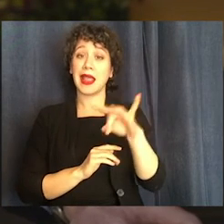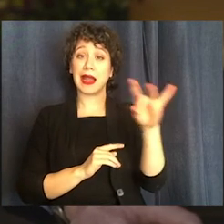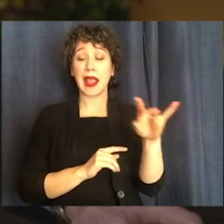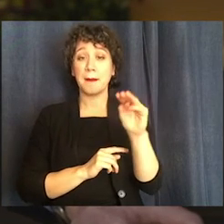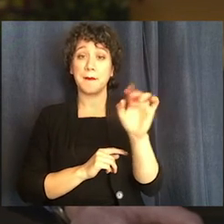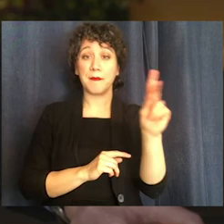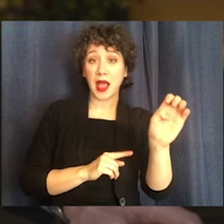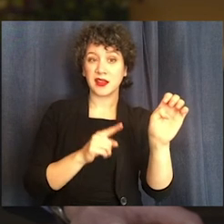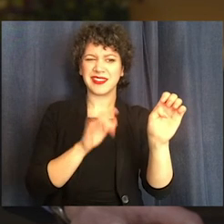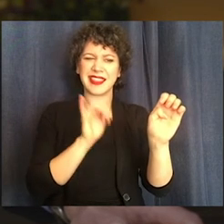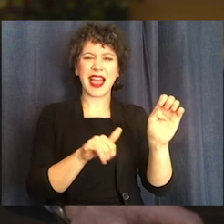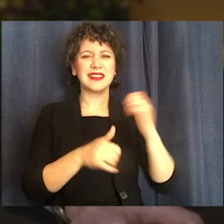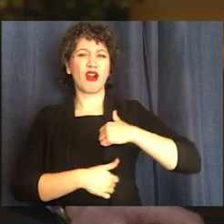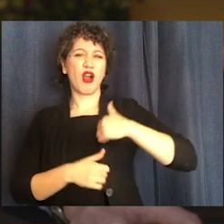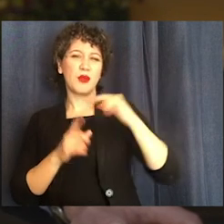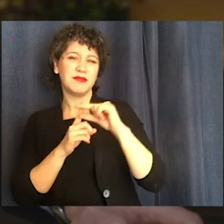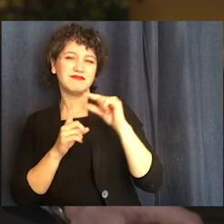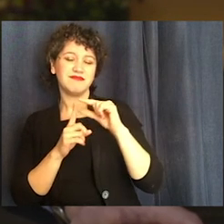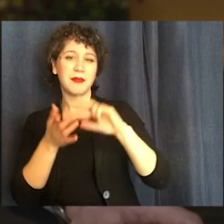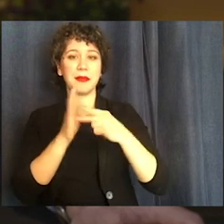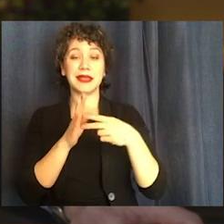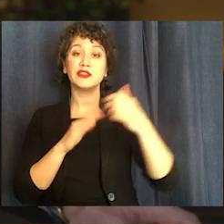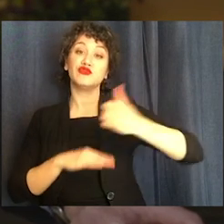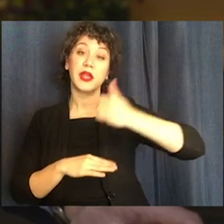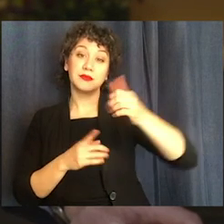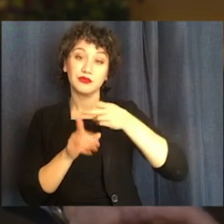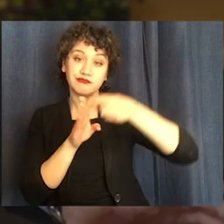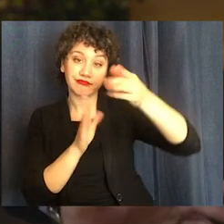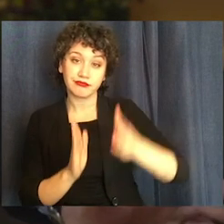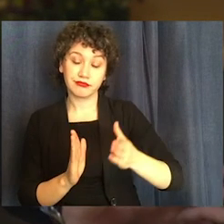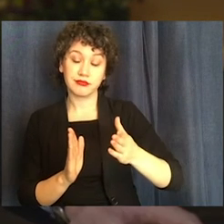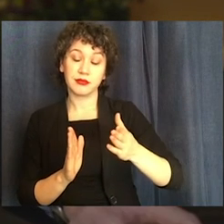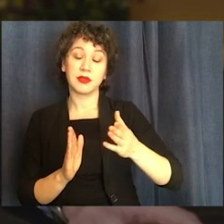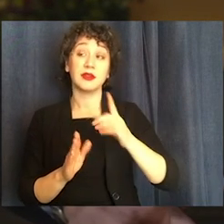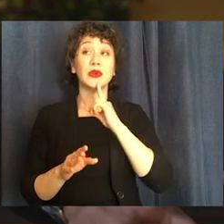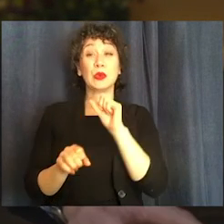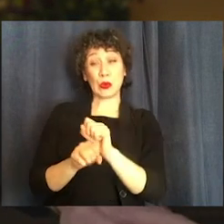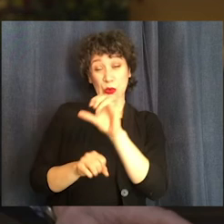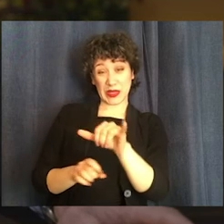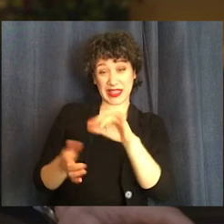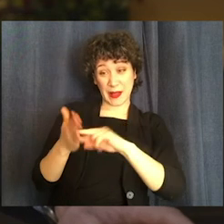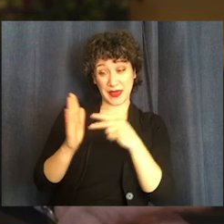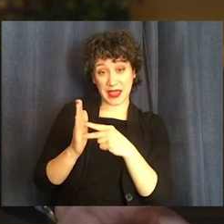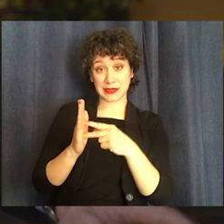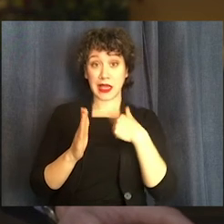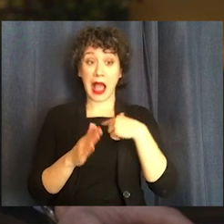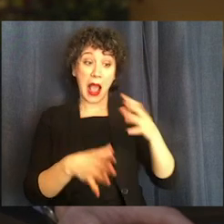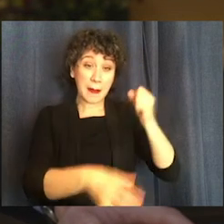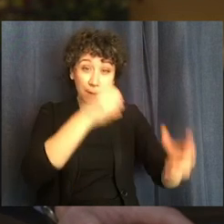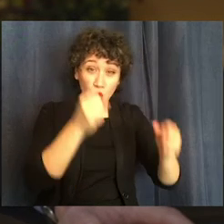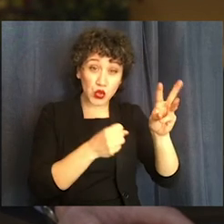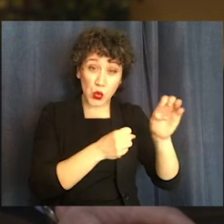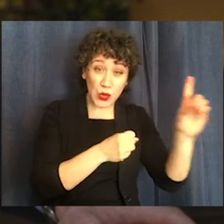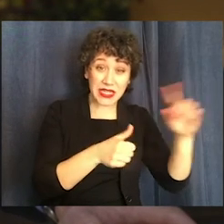weed puller, lawn mower, trash collector, floor polisher, and occasionally truck driver. While I was